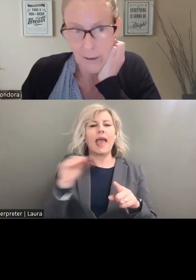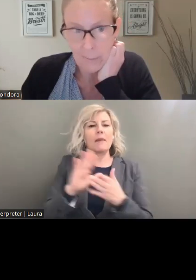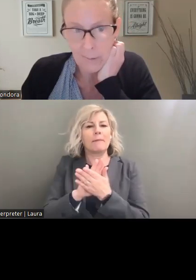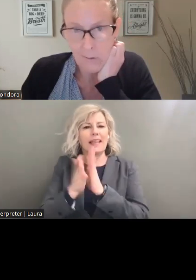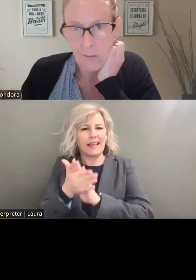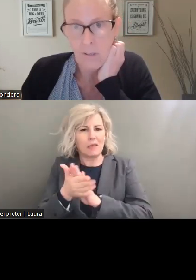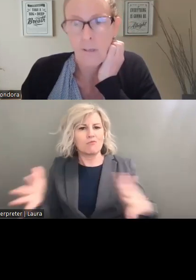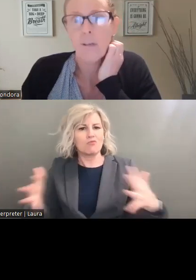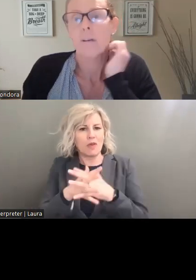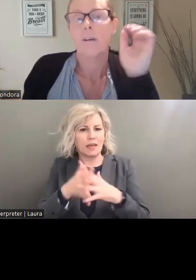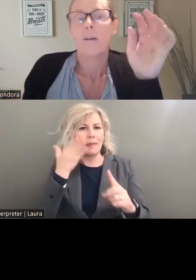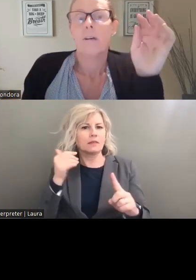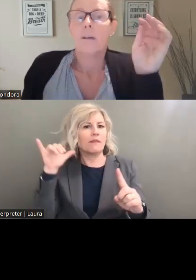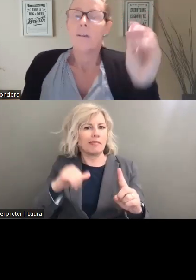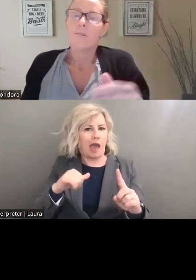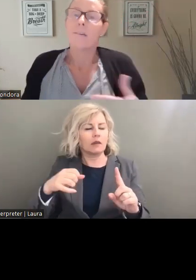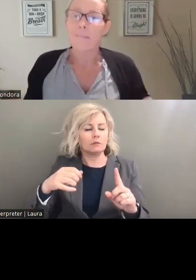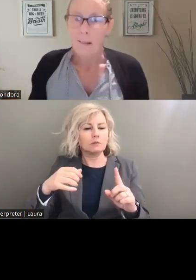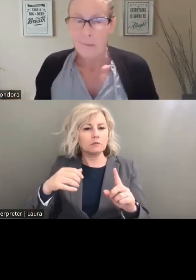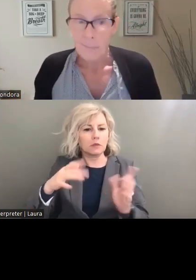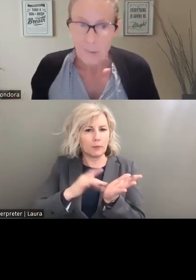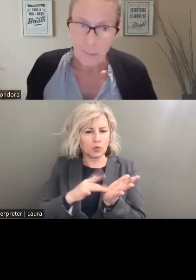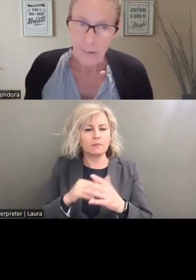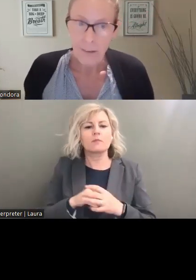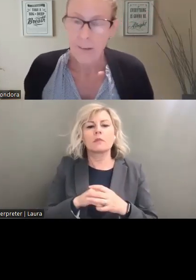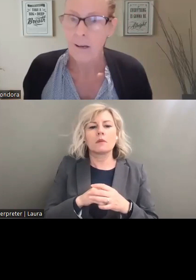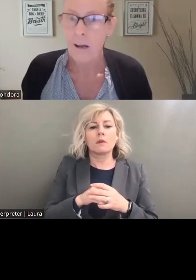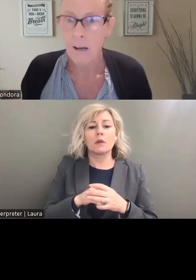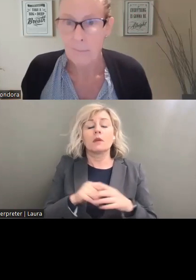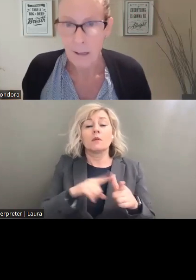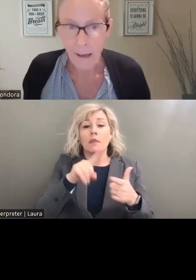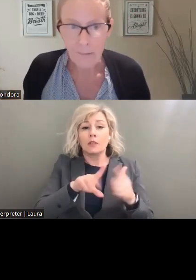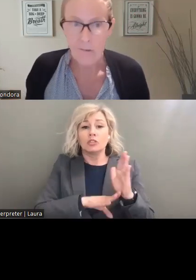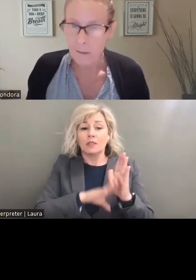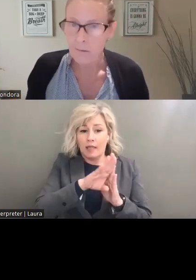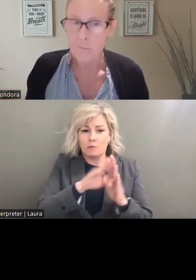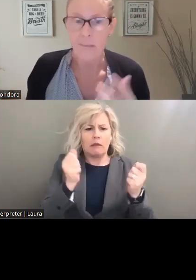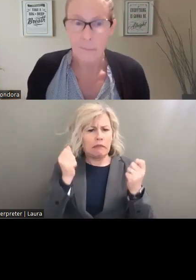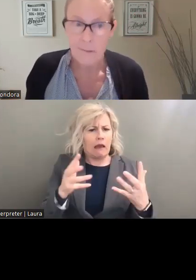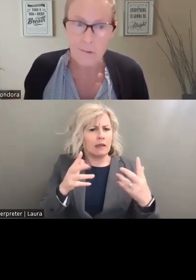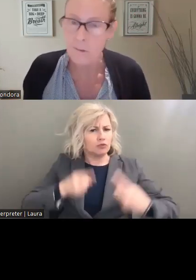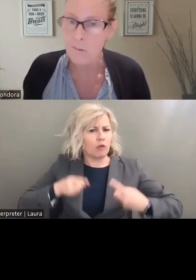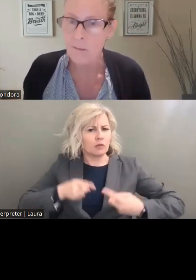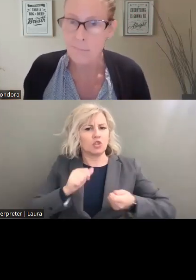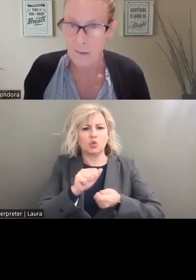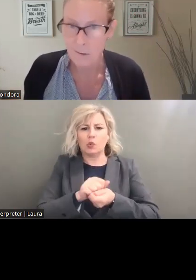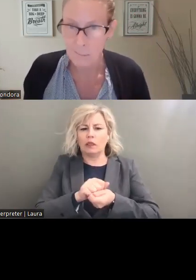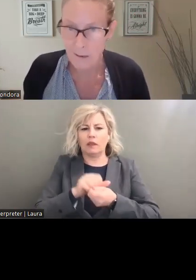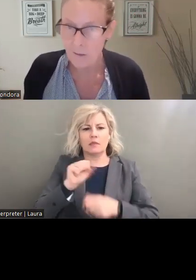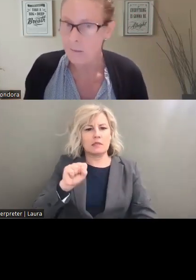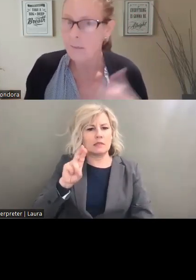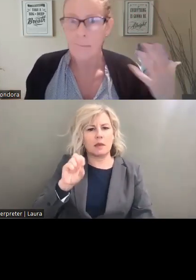result of that abuse. She developed subsequently a lot of struggles with substance use,